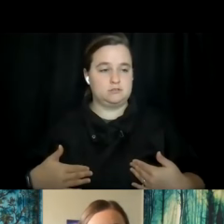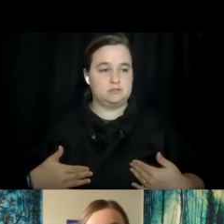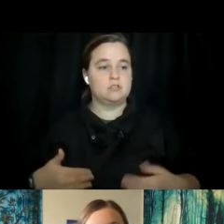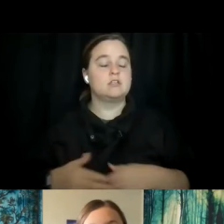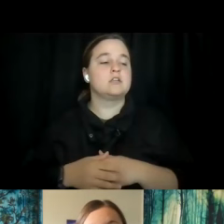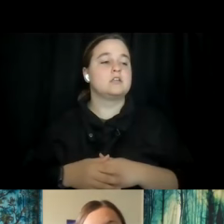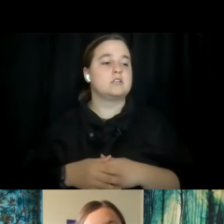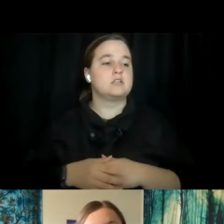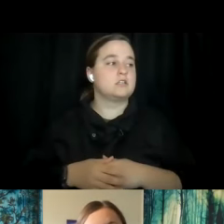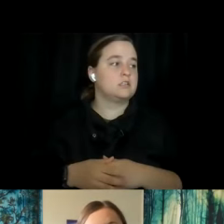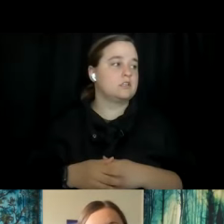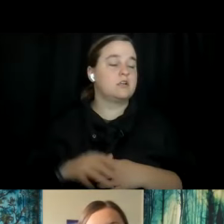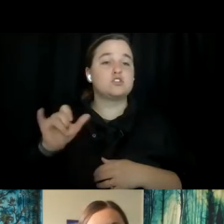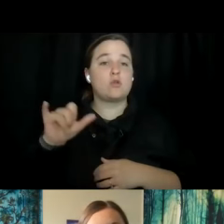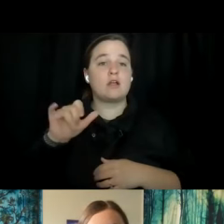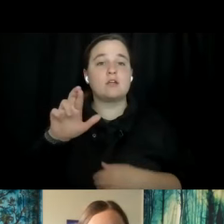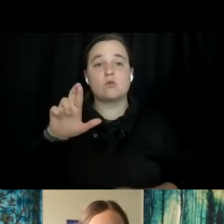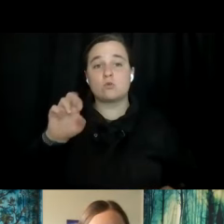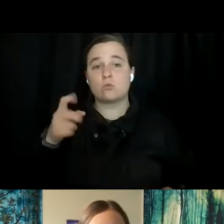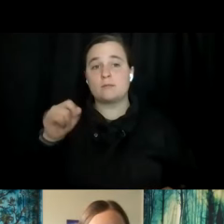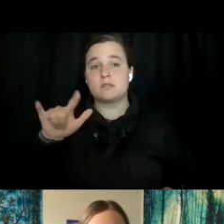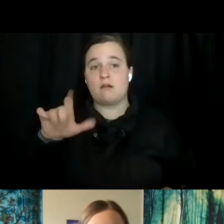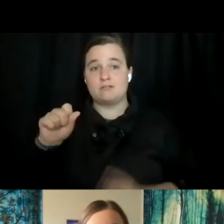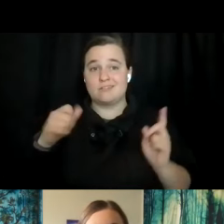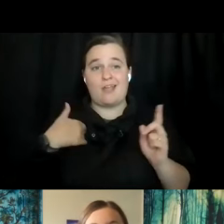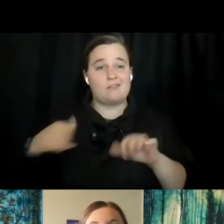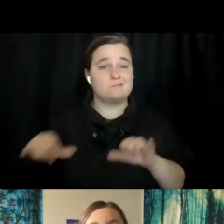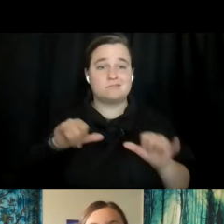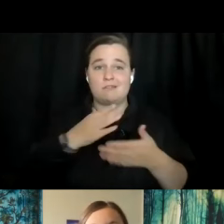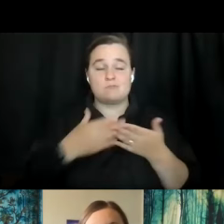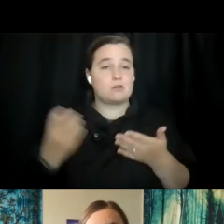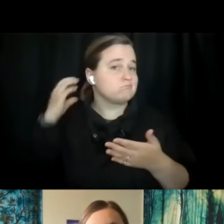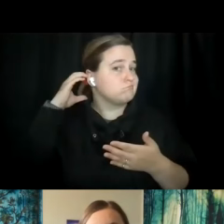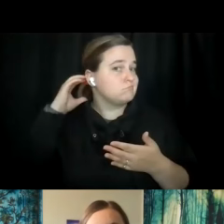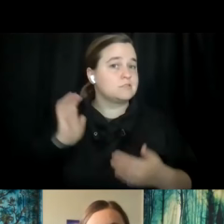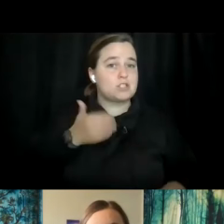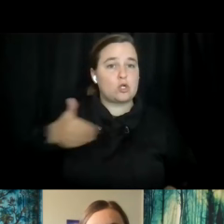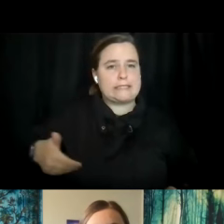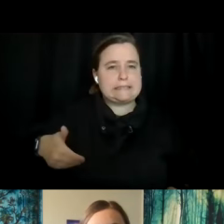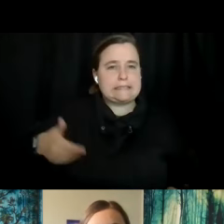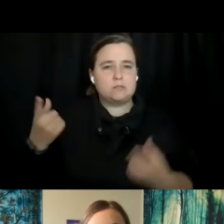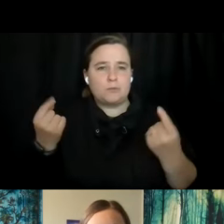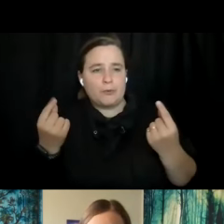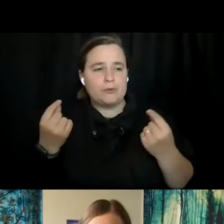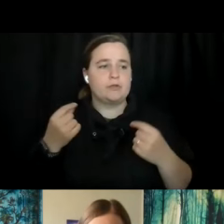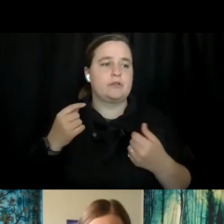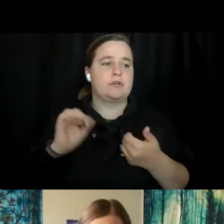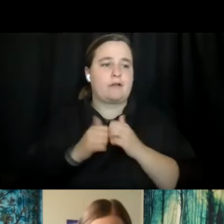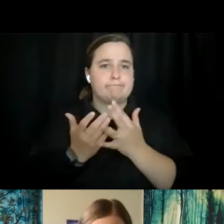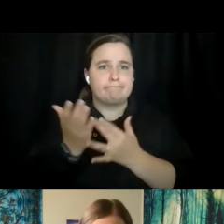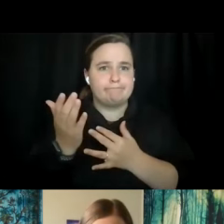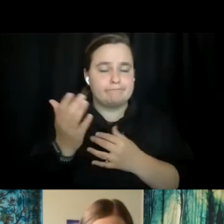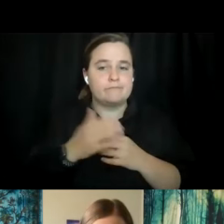like reptiles, they have this part of the brain. So it's like our instinct of what to do, to fight